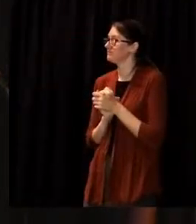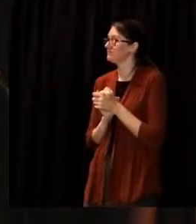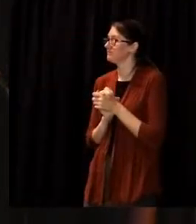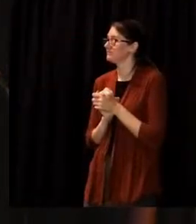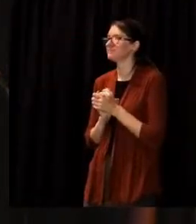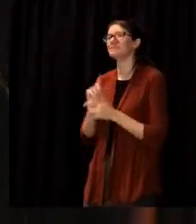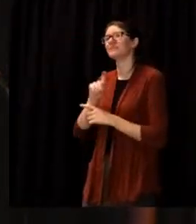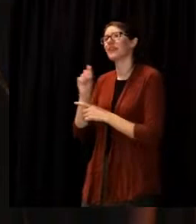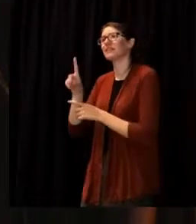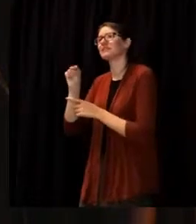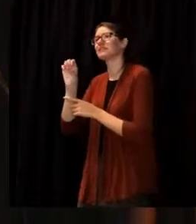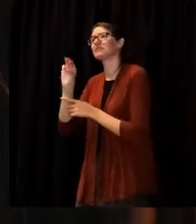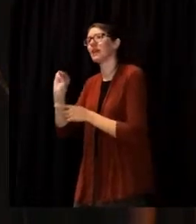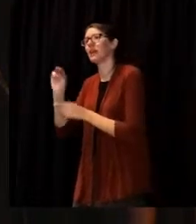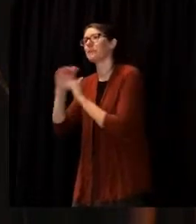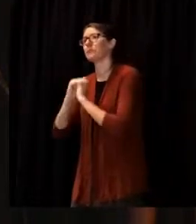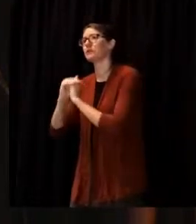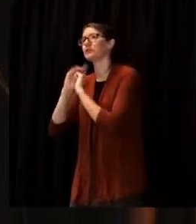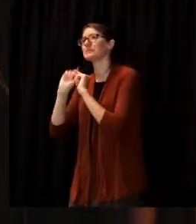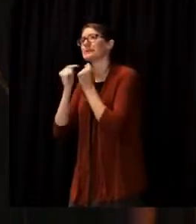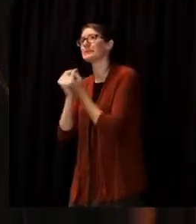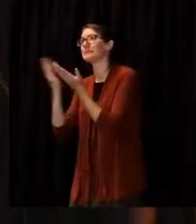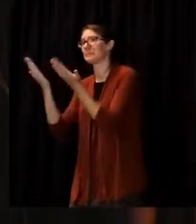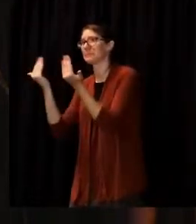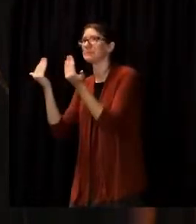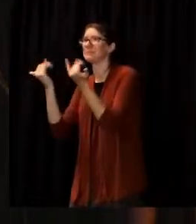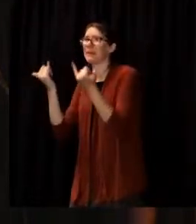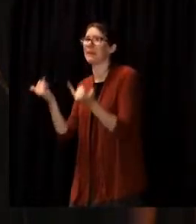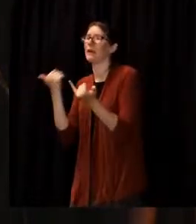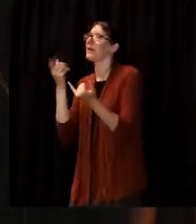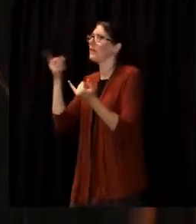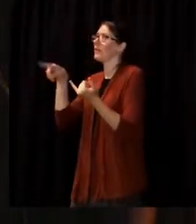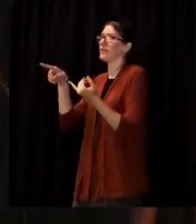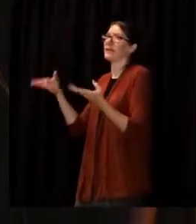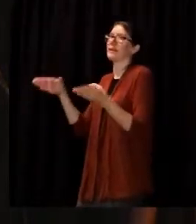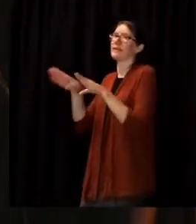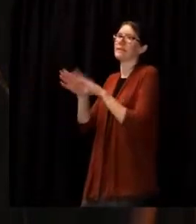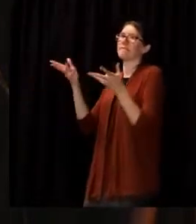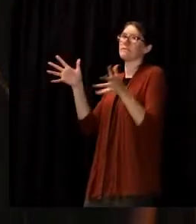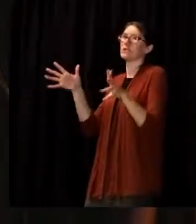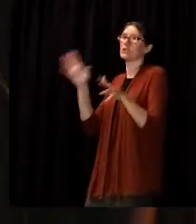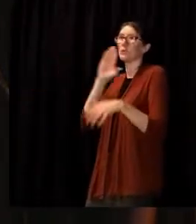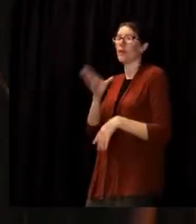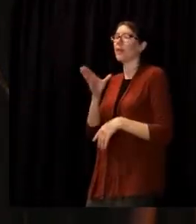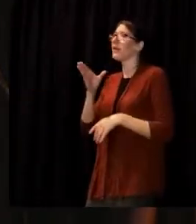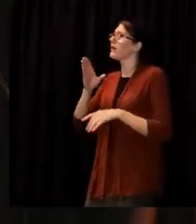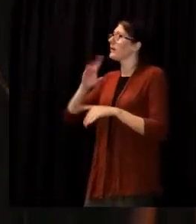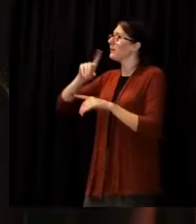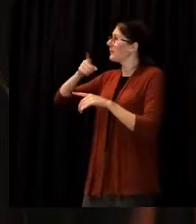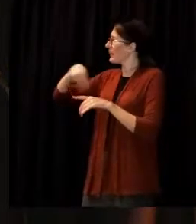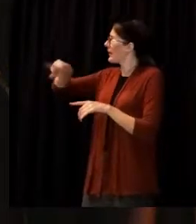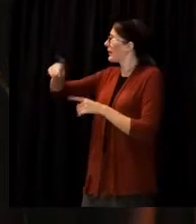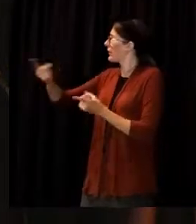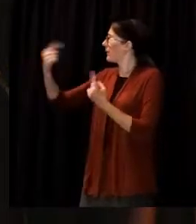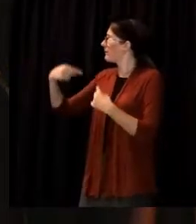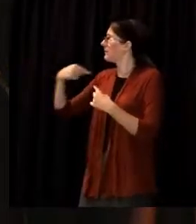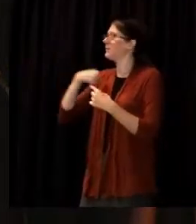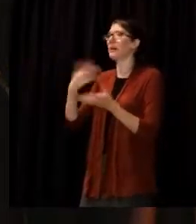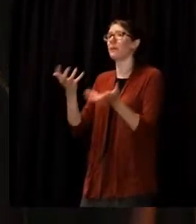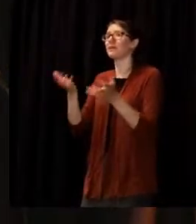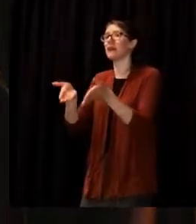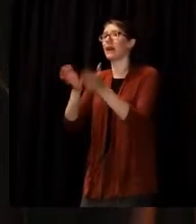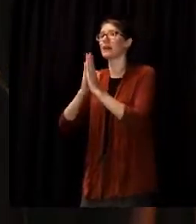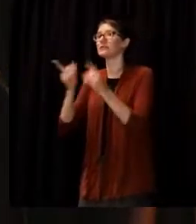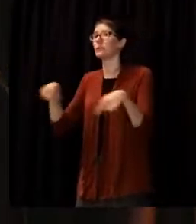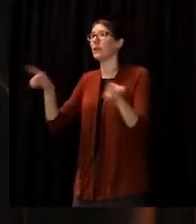me ask Tom, worship team, would y'all come on up at this time, because they're going to close us. But as they're coming up, I want to ask you all to do something with me. I want you